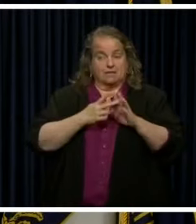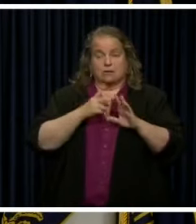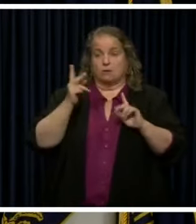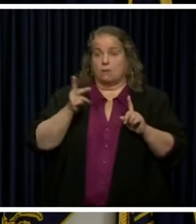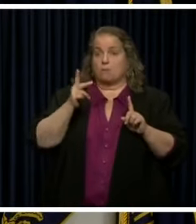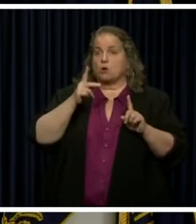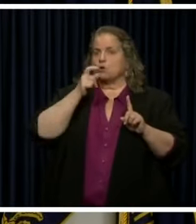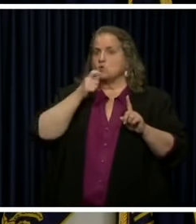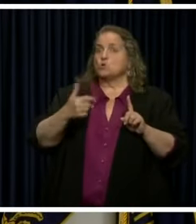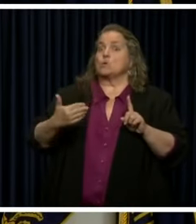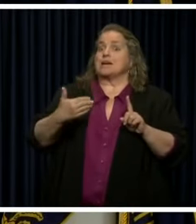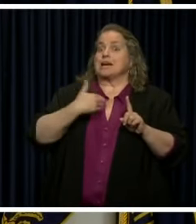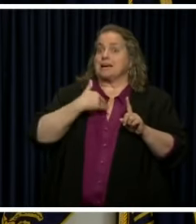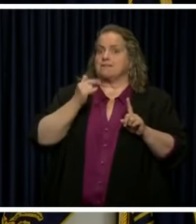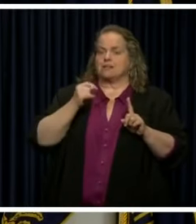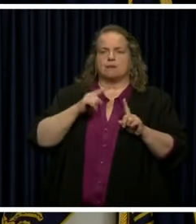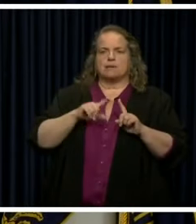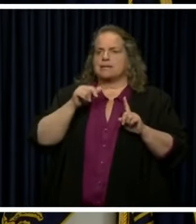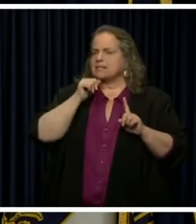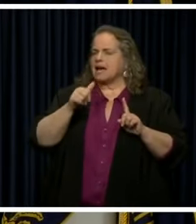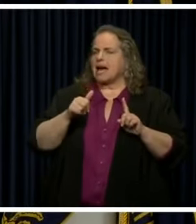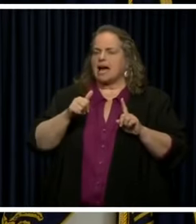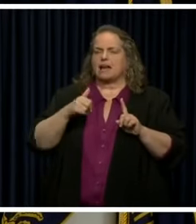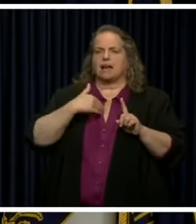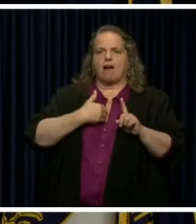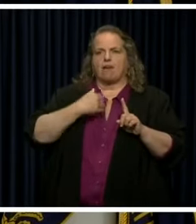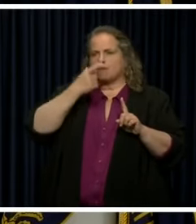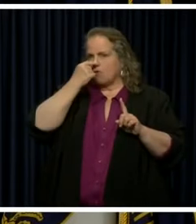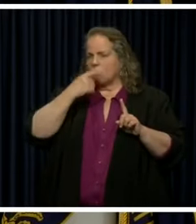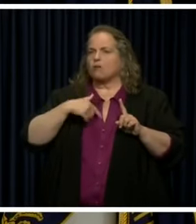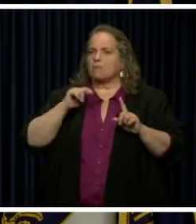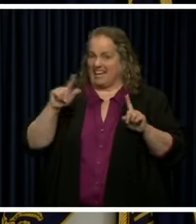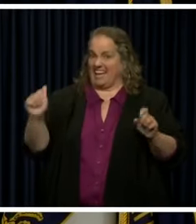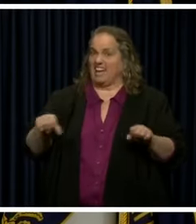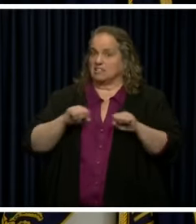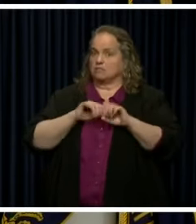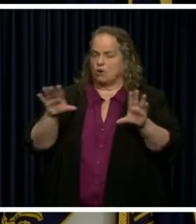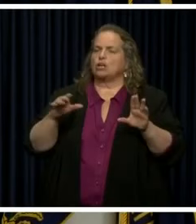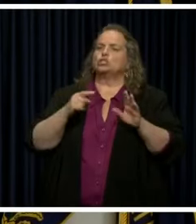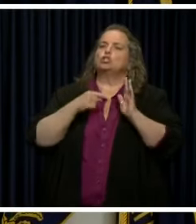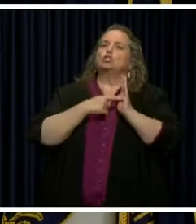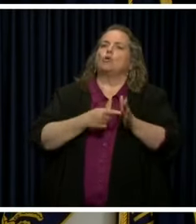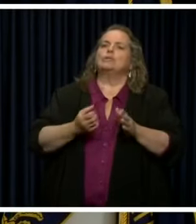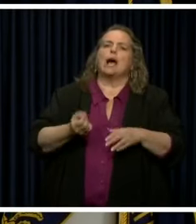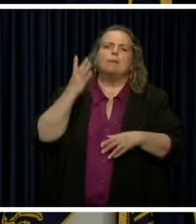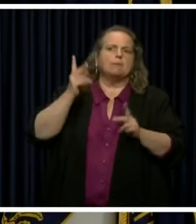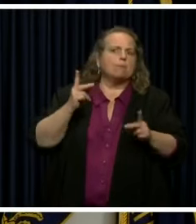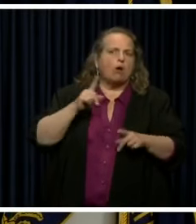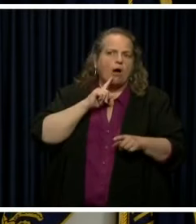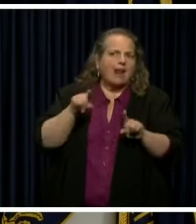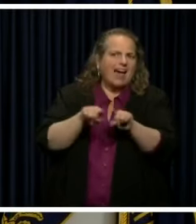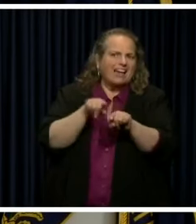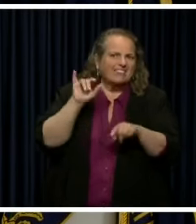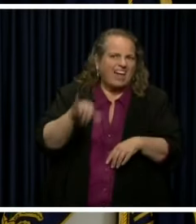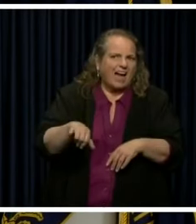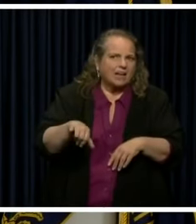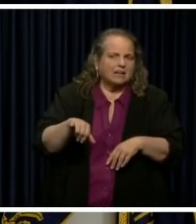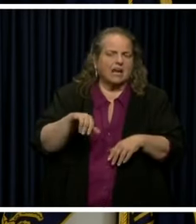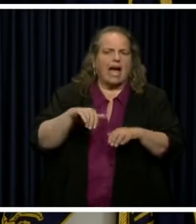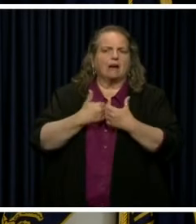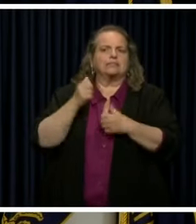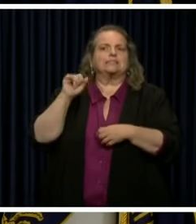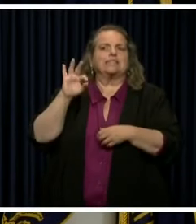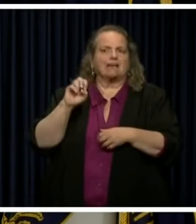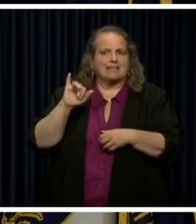us a lot about how safe something is or is not. All right, so with that, we